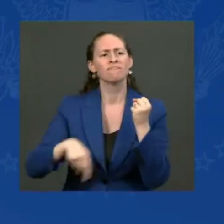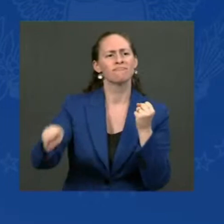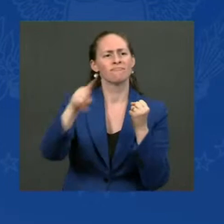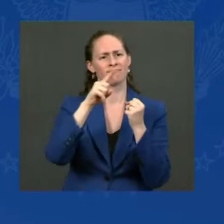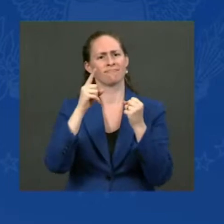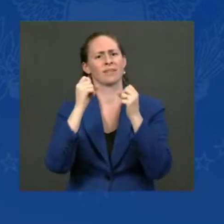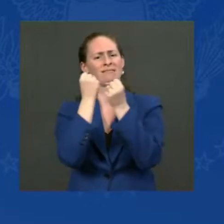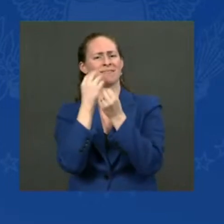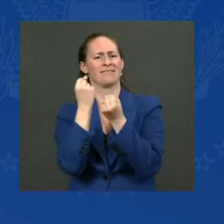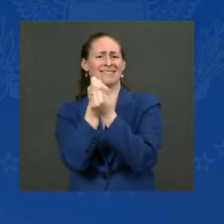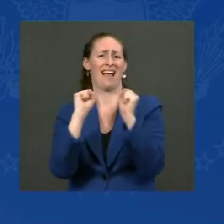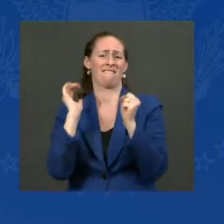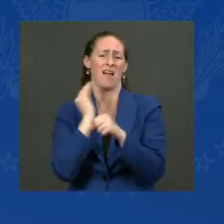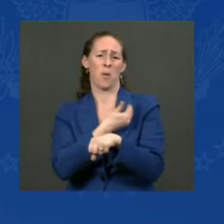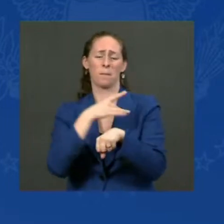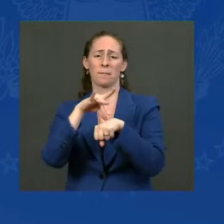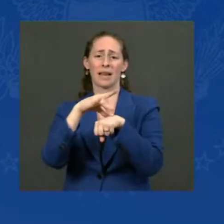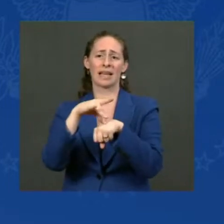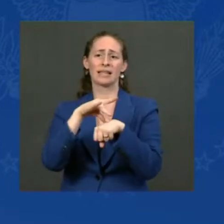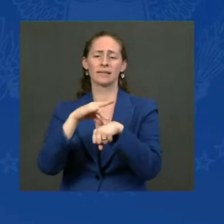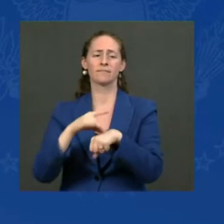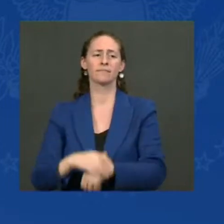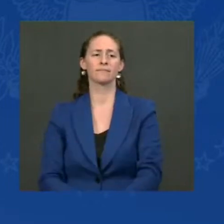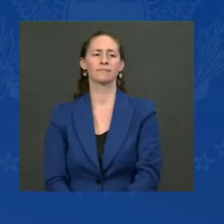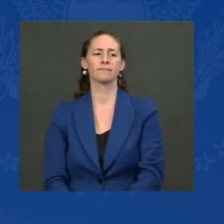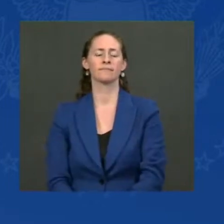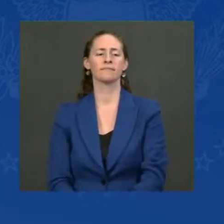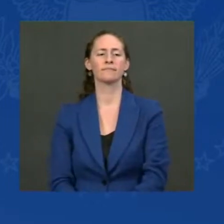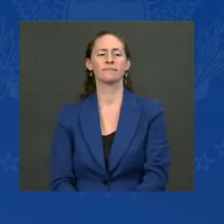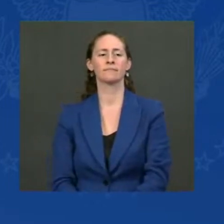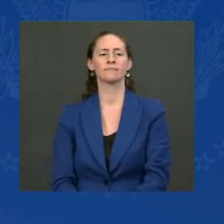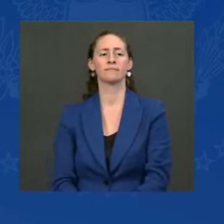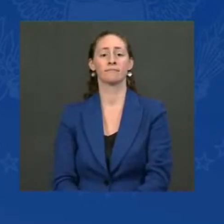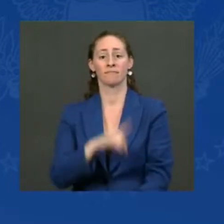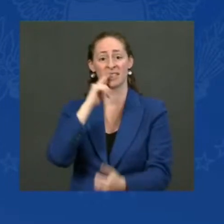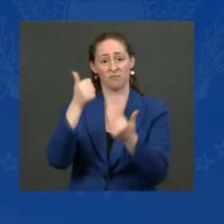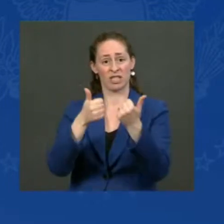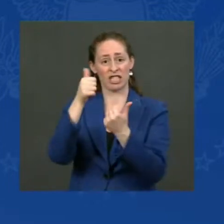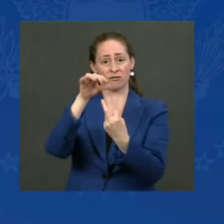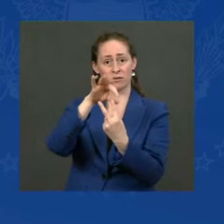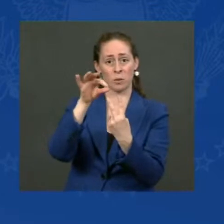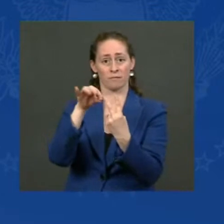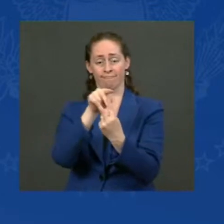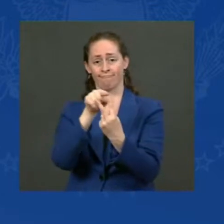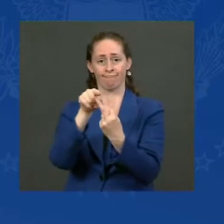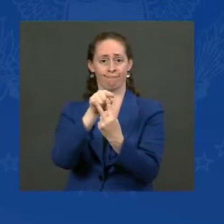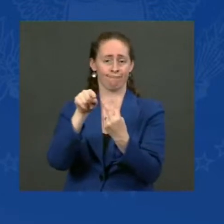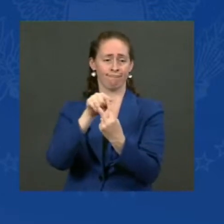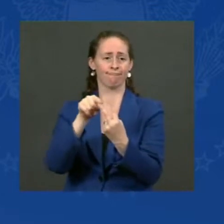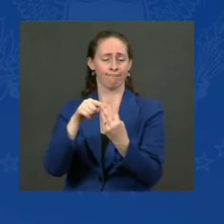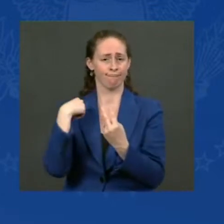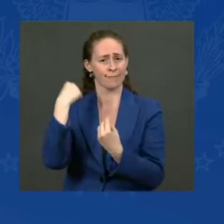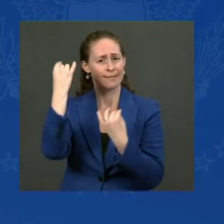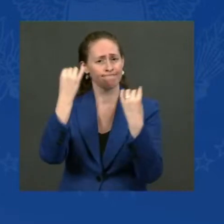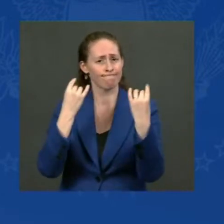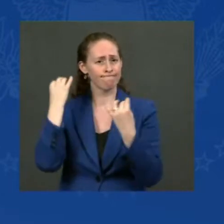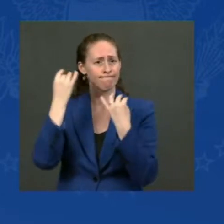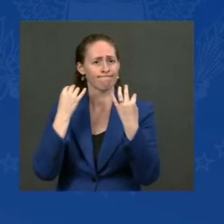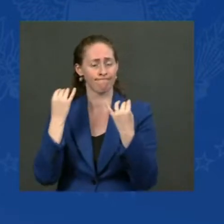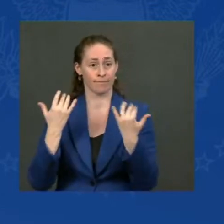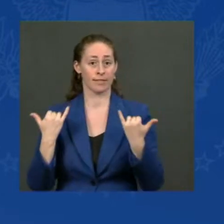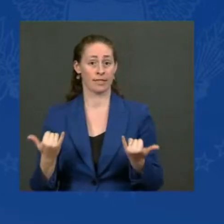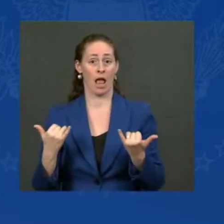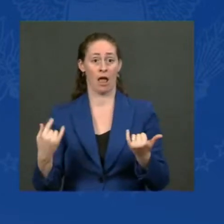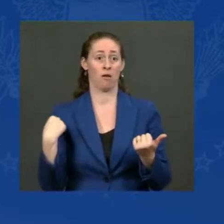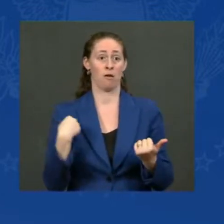But none of this is inevitable. It's a choice. And I can tell you where America stands. We will choose